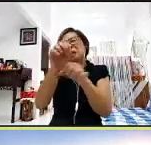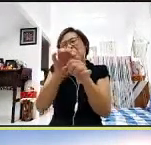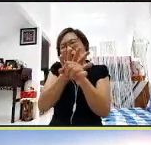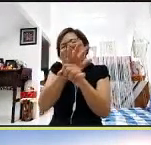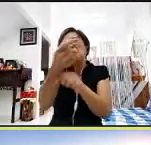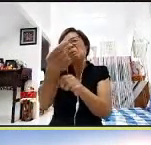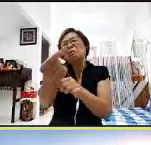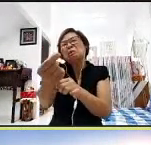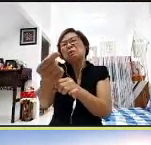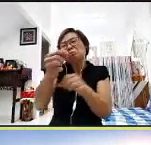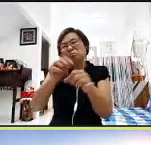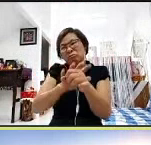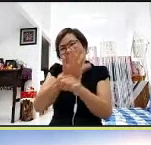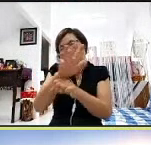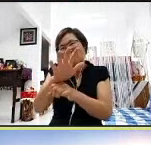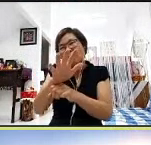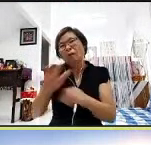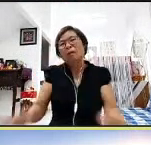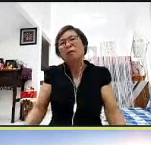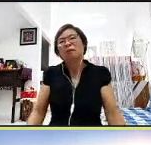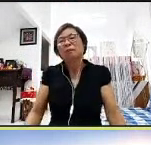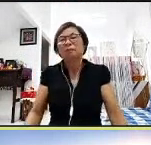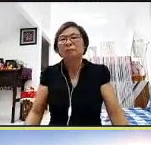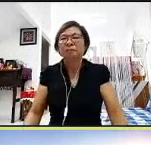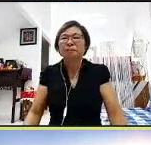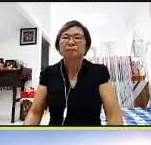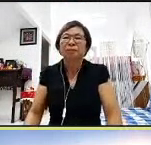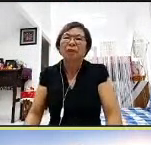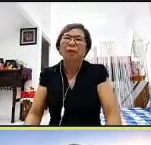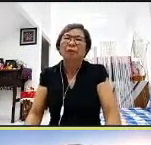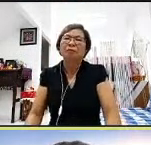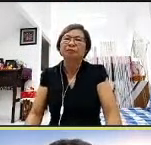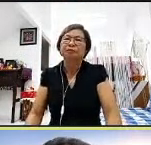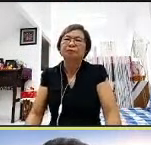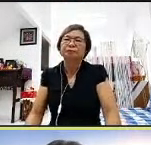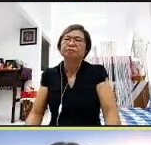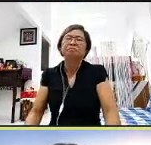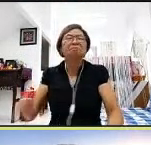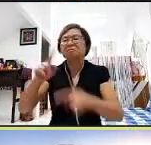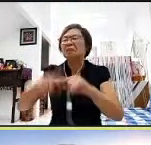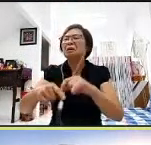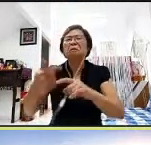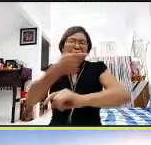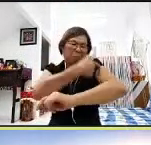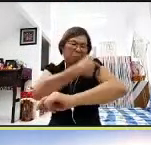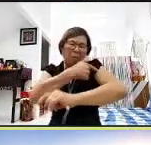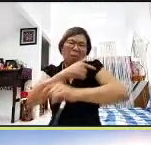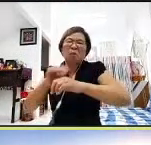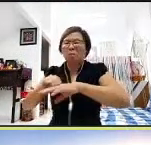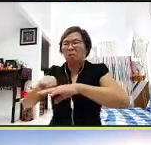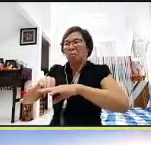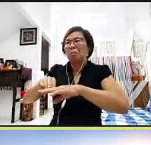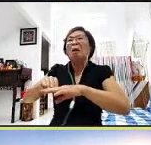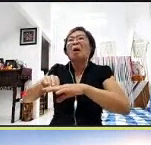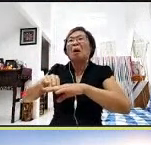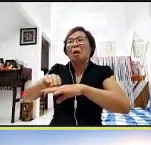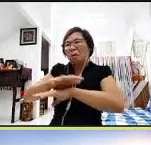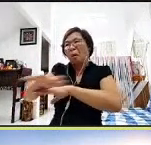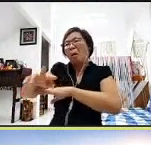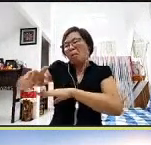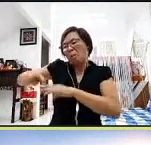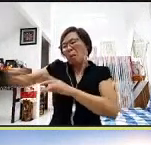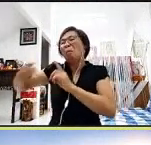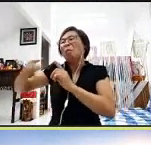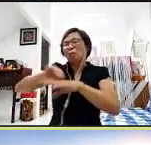The viral load will be so small that you may not able to infect other people. I think that is a very good news. If that is